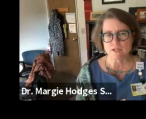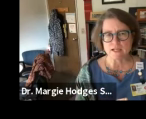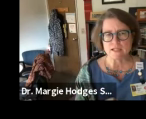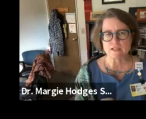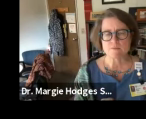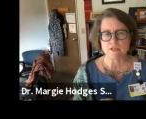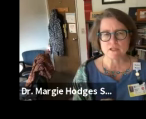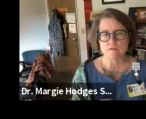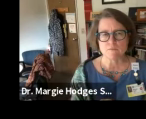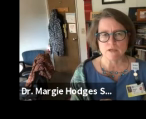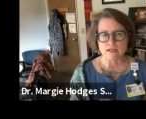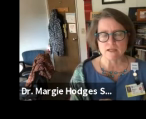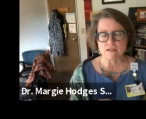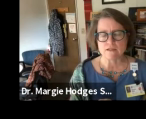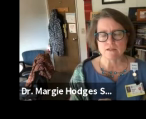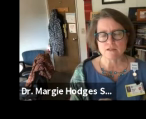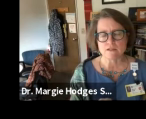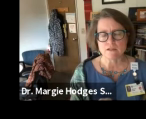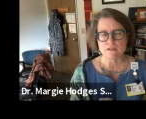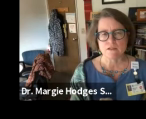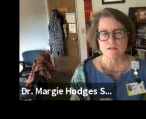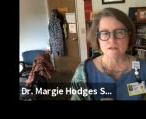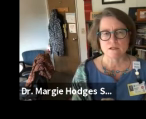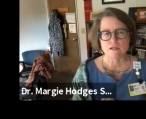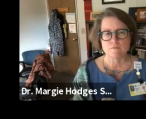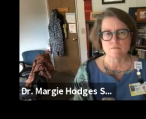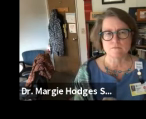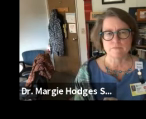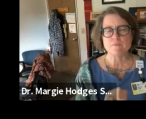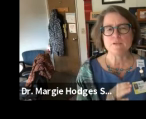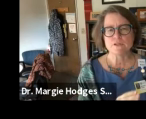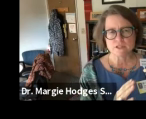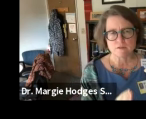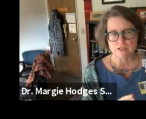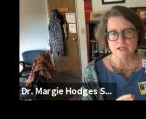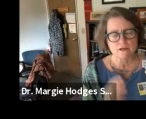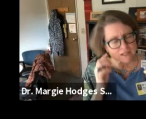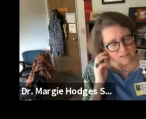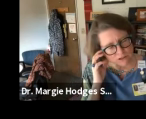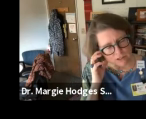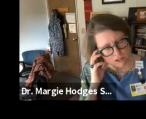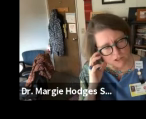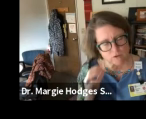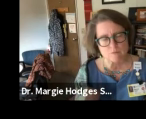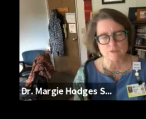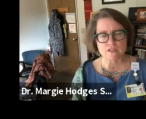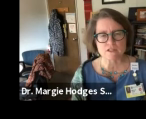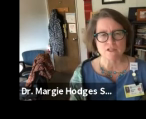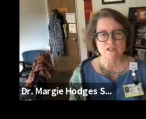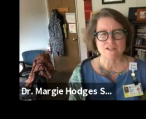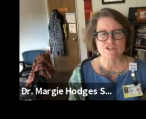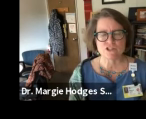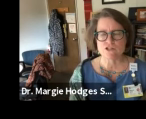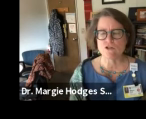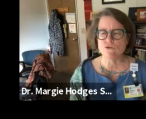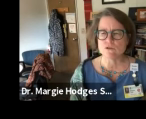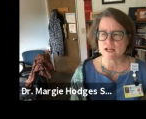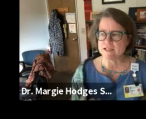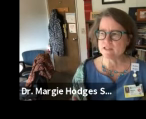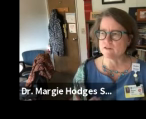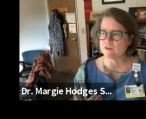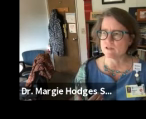of the plane that's being made in, being built in midair. I started to show it, but it's just